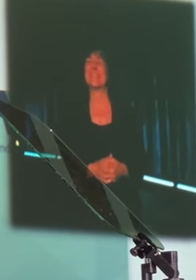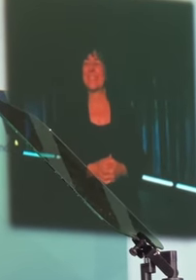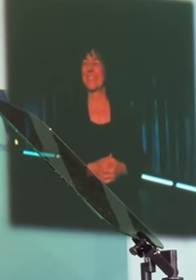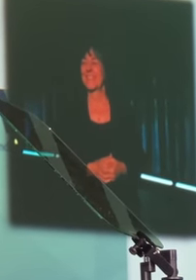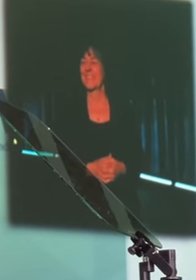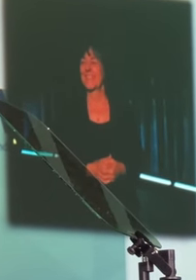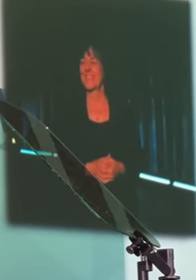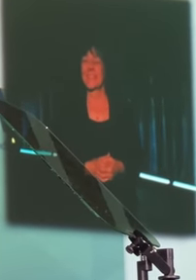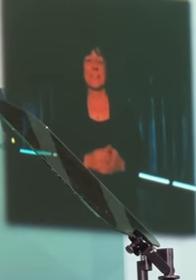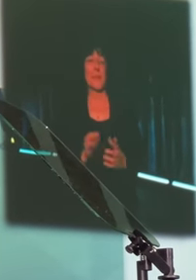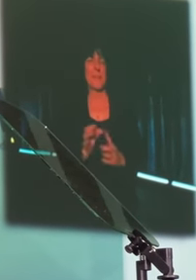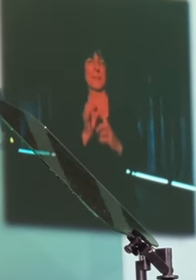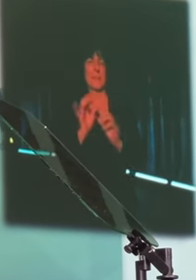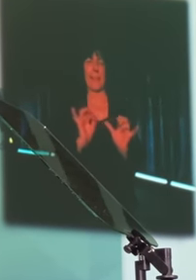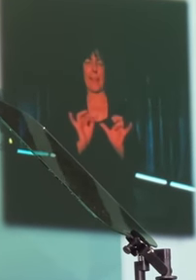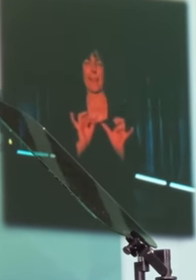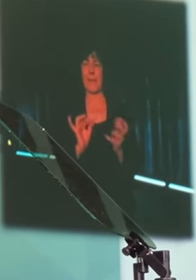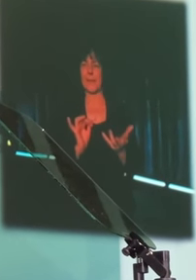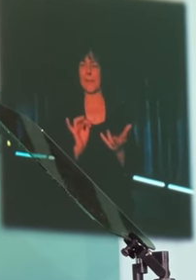And it, especially like